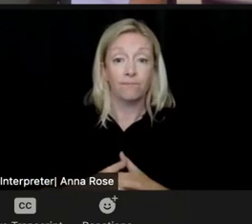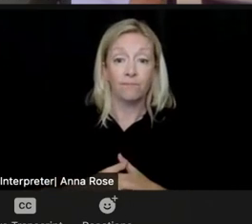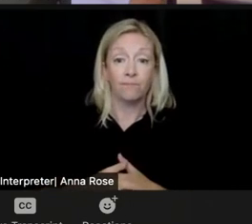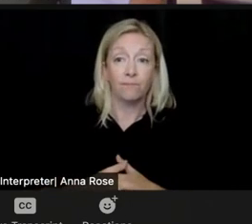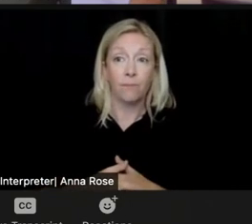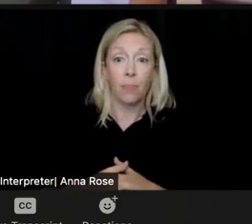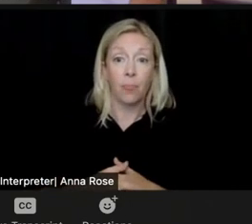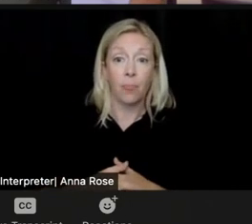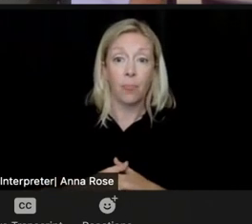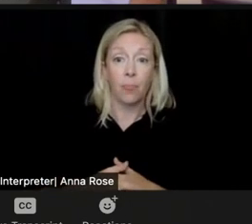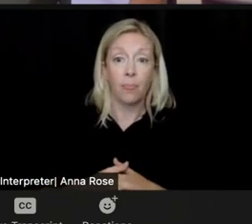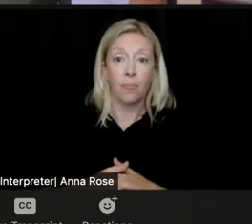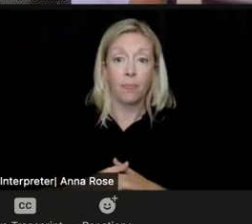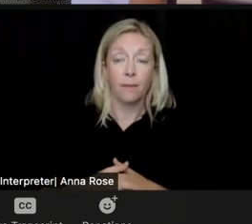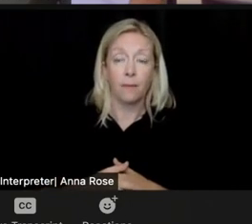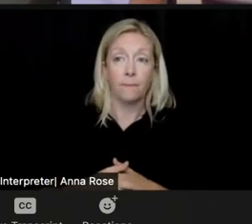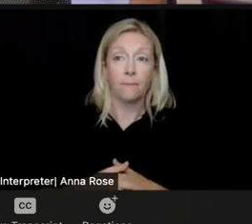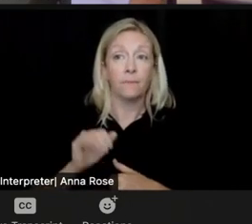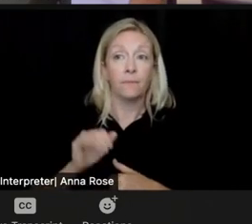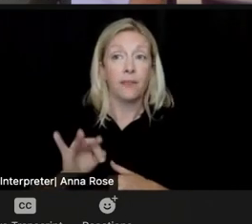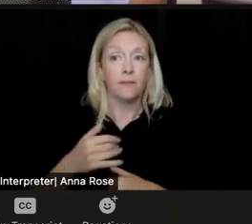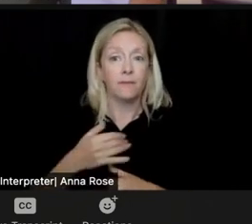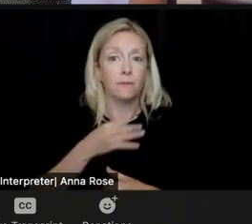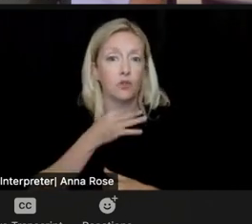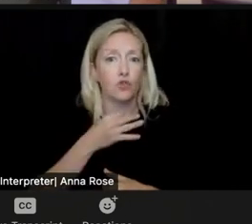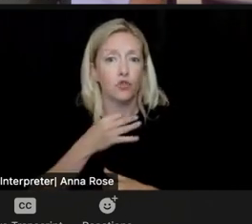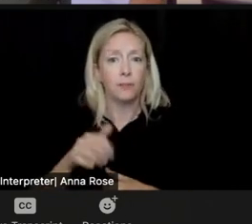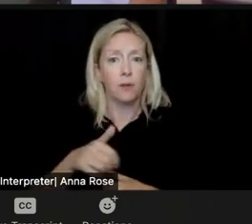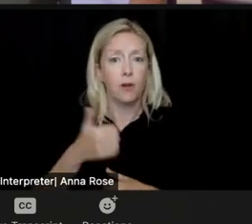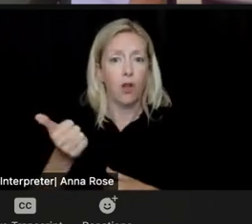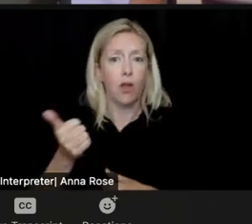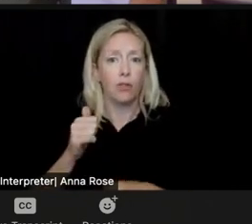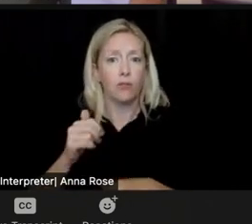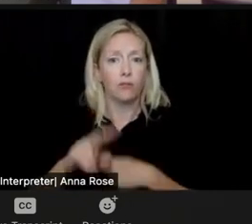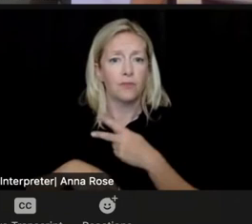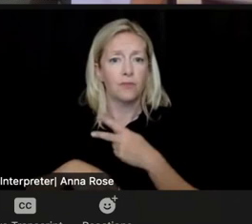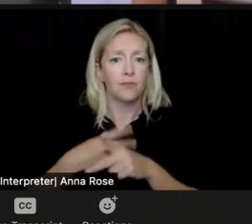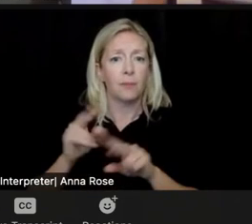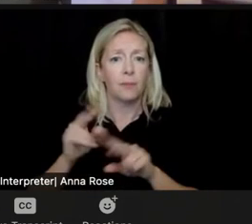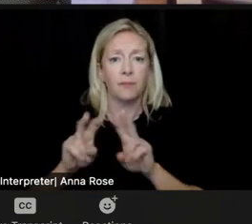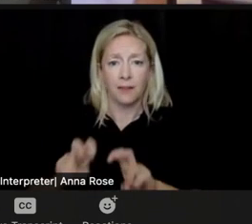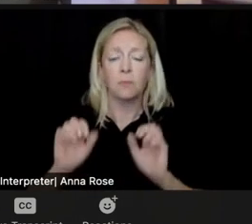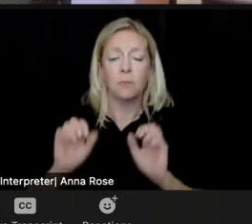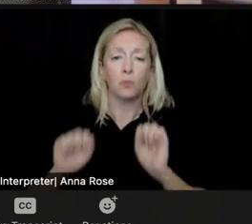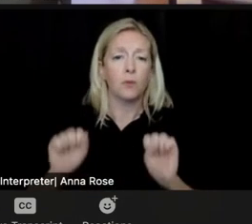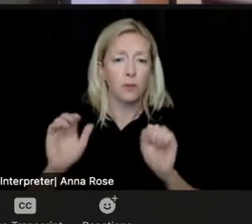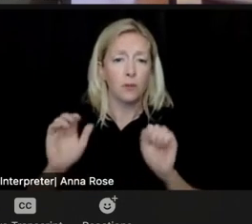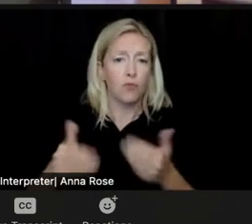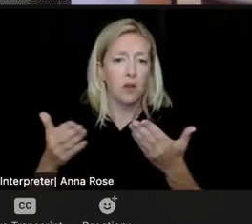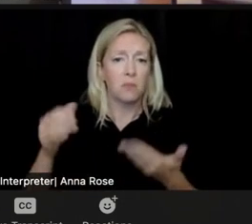about other specific areas for assessment, we can definitely recommend additional protocol for you.